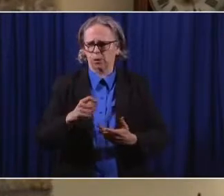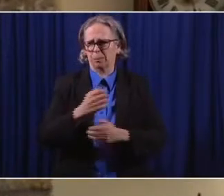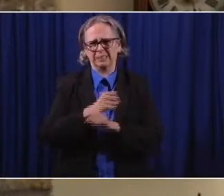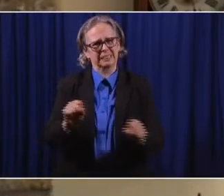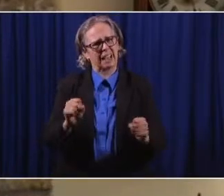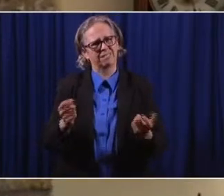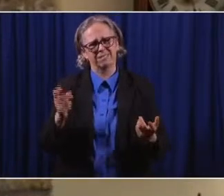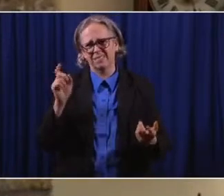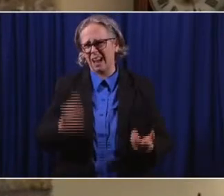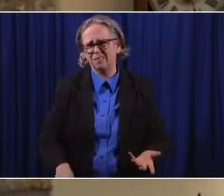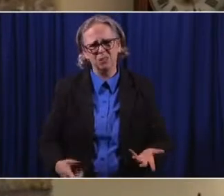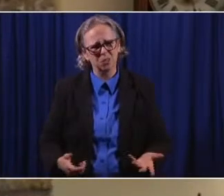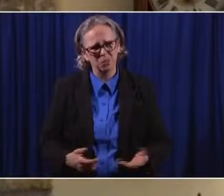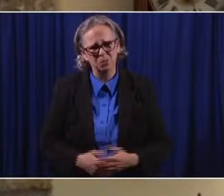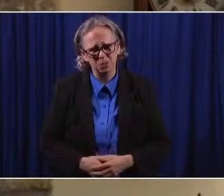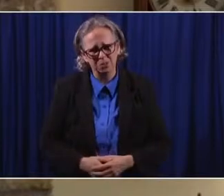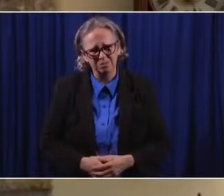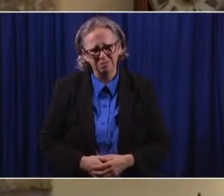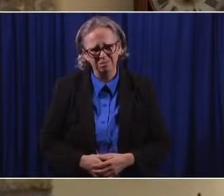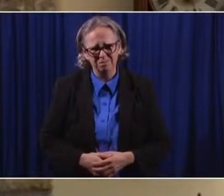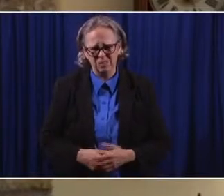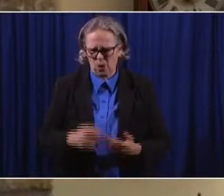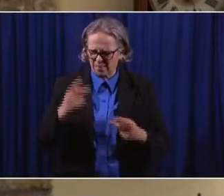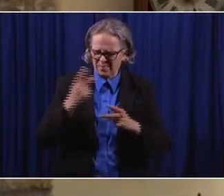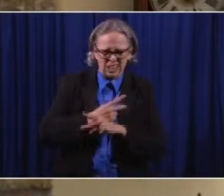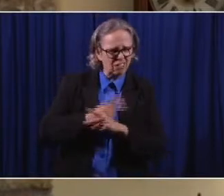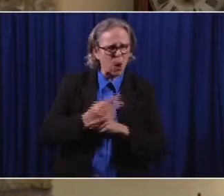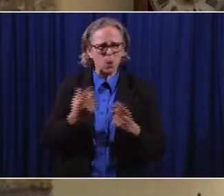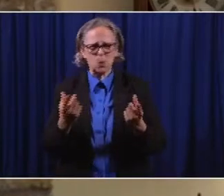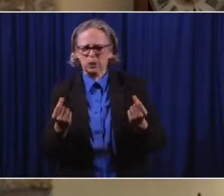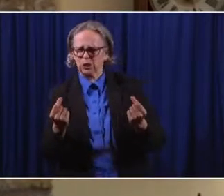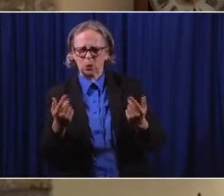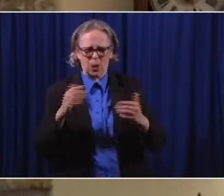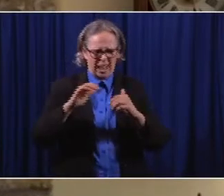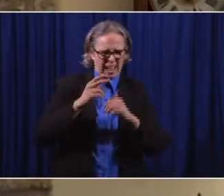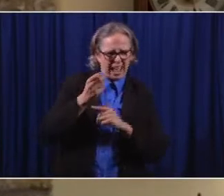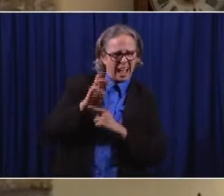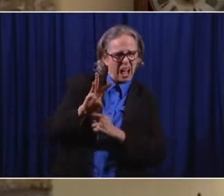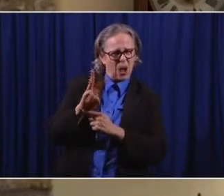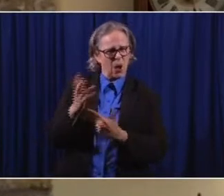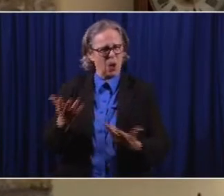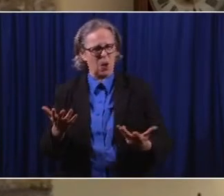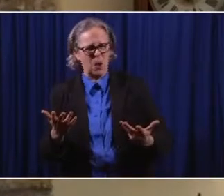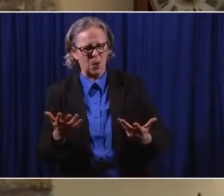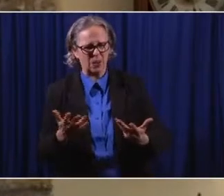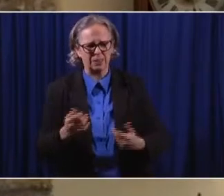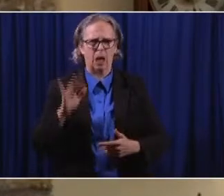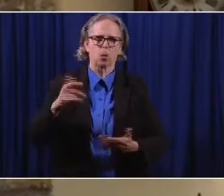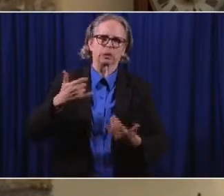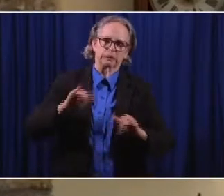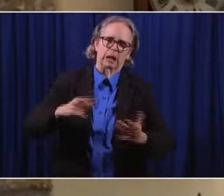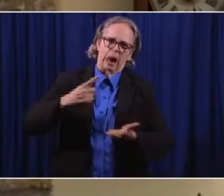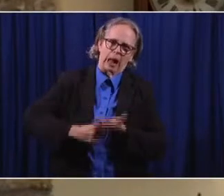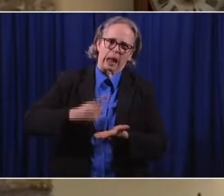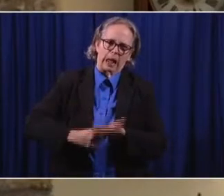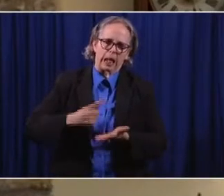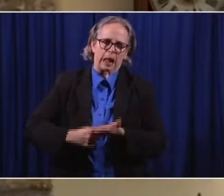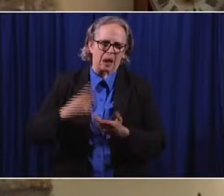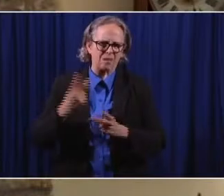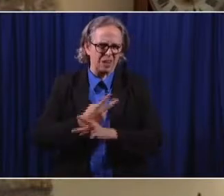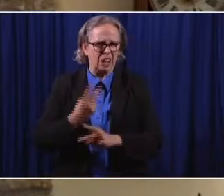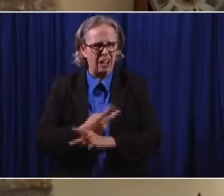COVID coming into the nursing home. So we continue down that path. We'll wrap